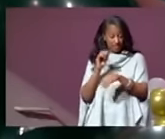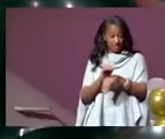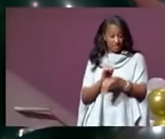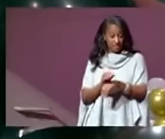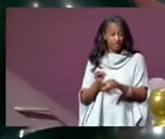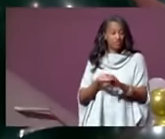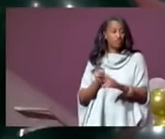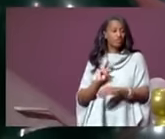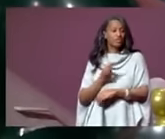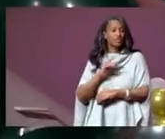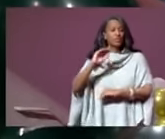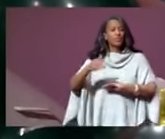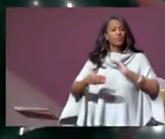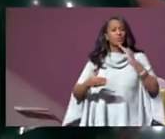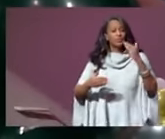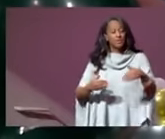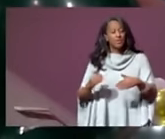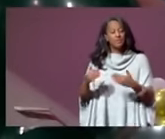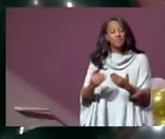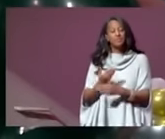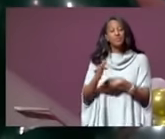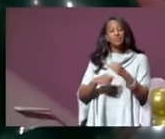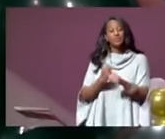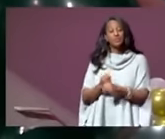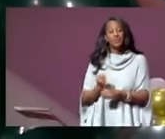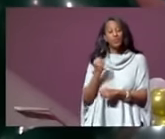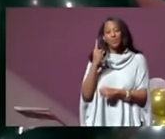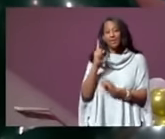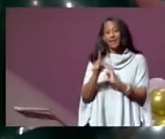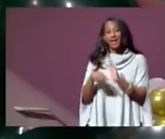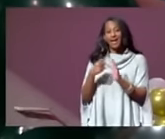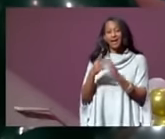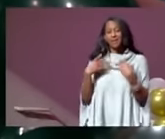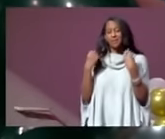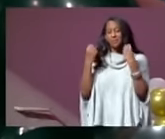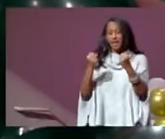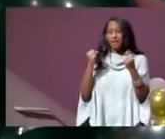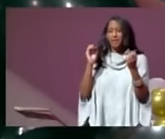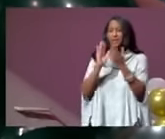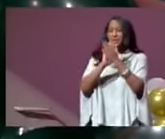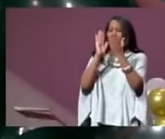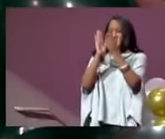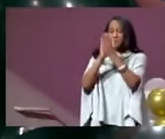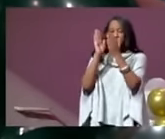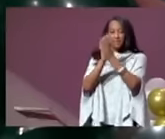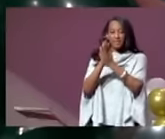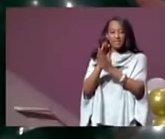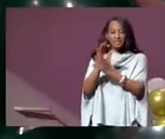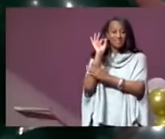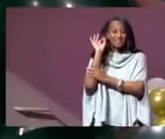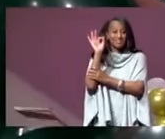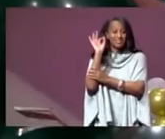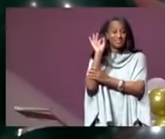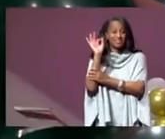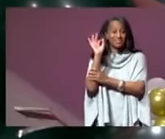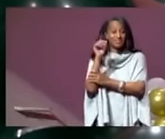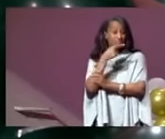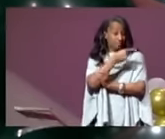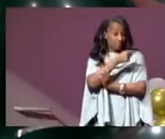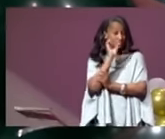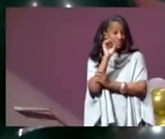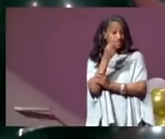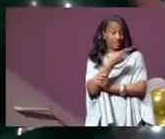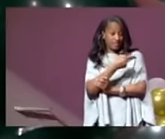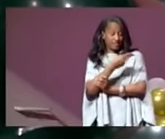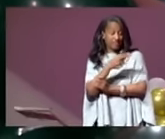we welcome in 2024 with 1 hour of power and praise, a meditation for our senior pastor. We're going to be in prayer. We want